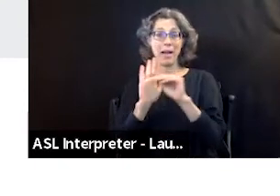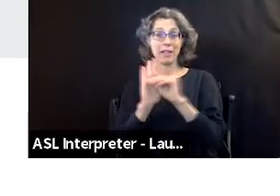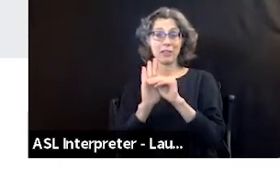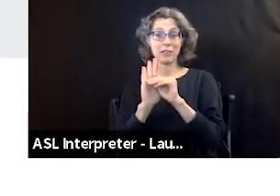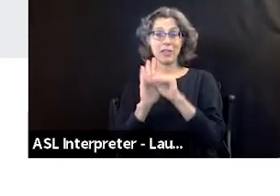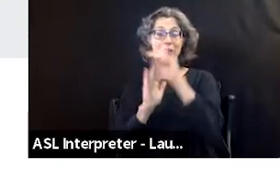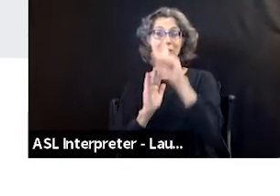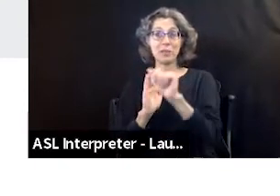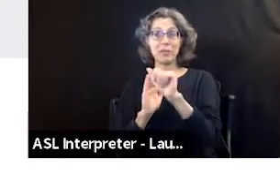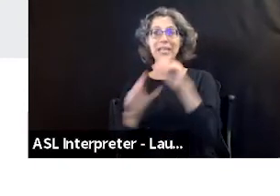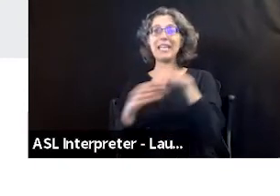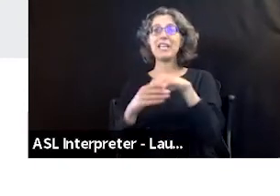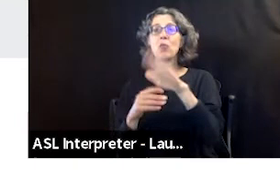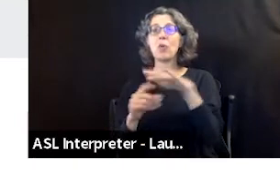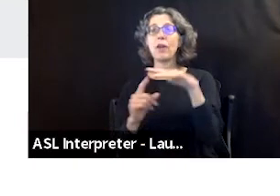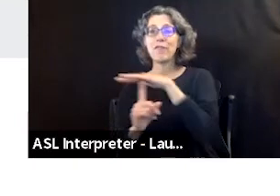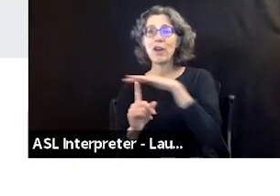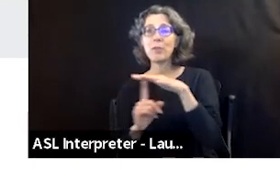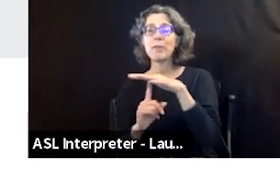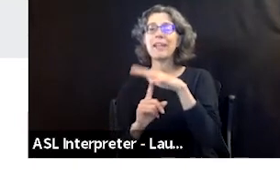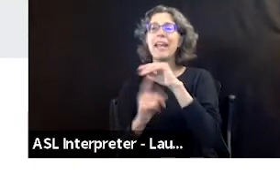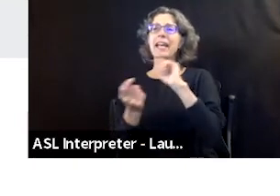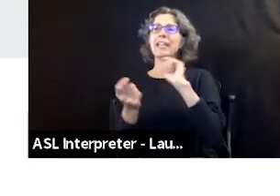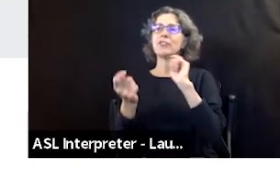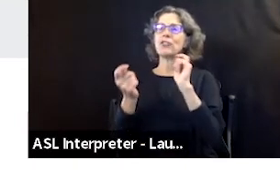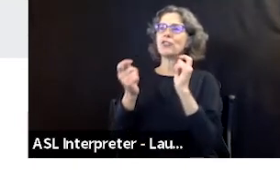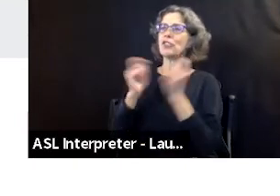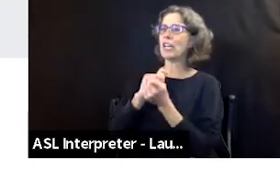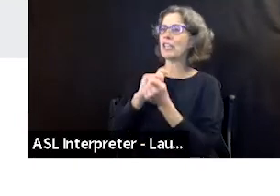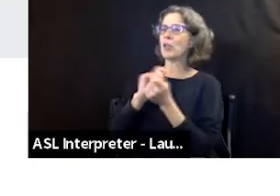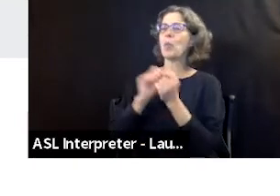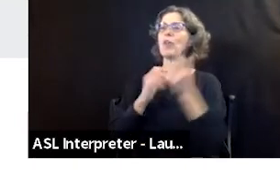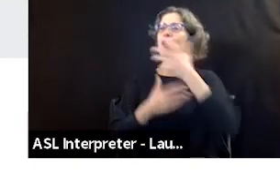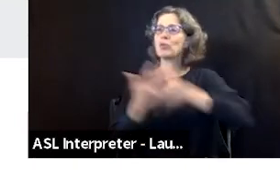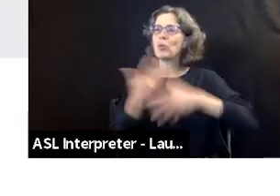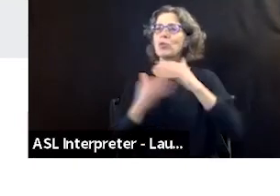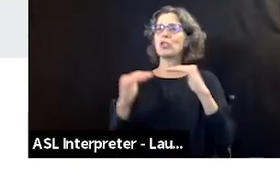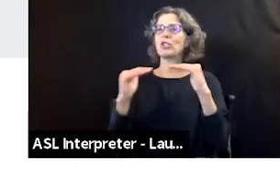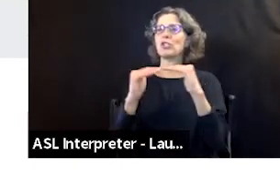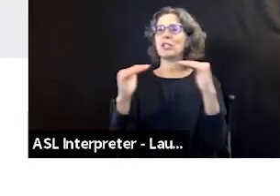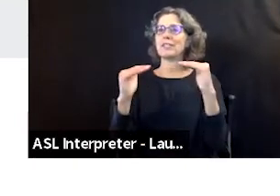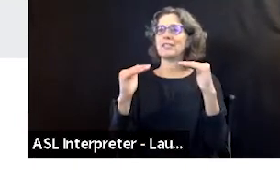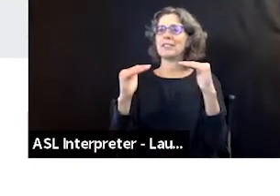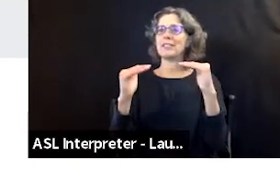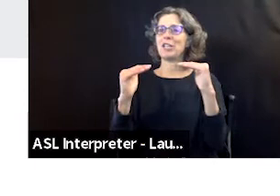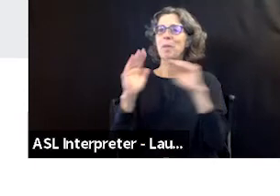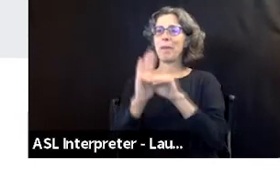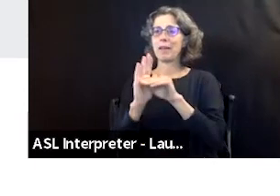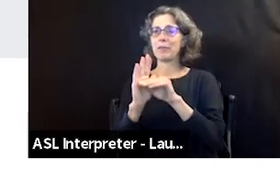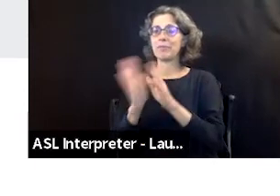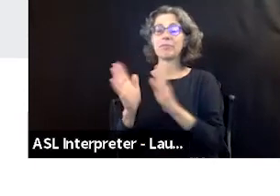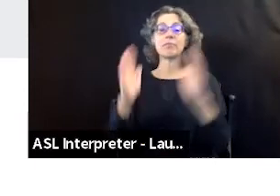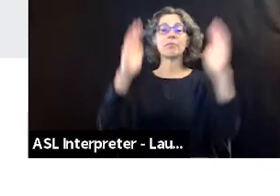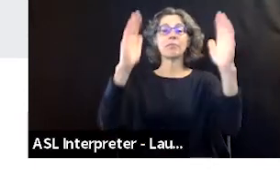your environment and reframe it with a social justice model. You could be